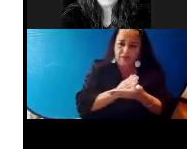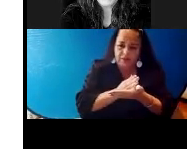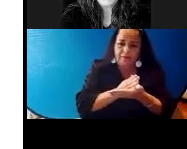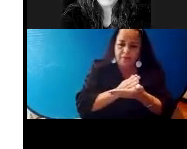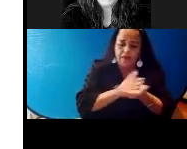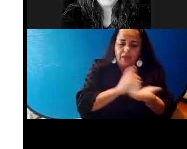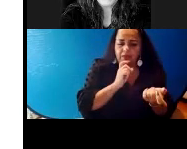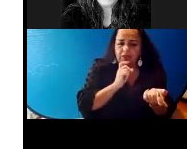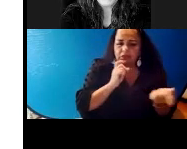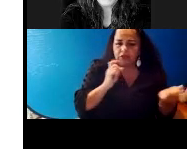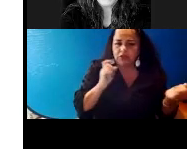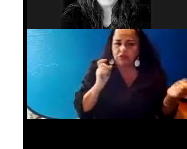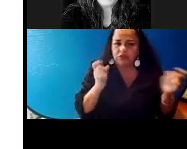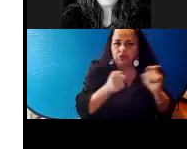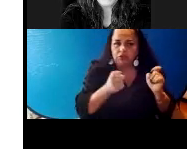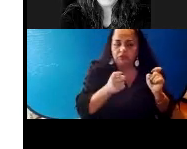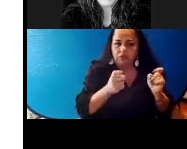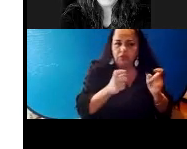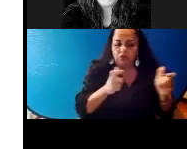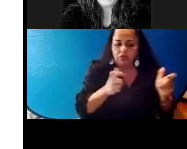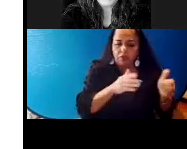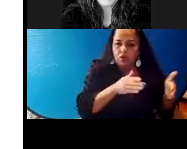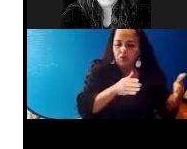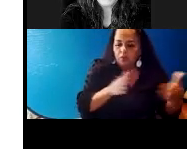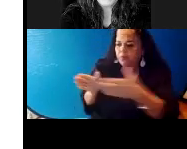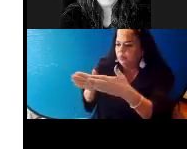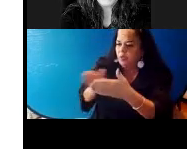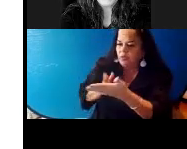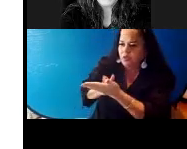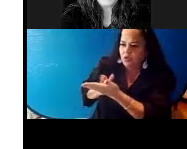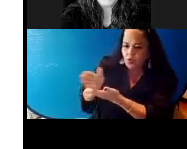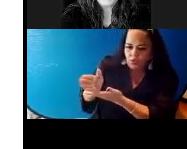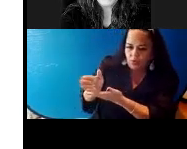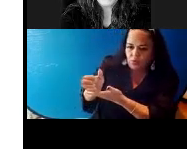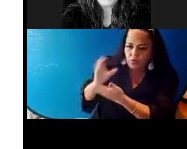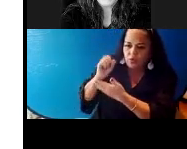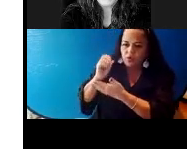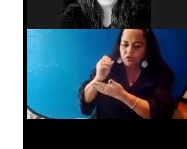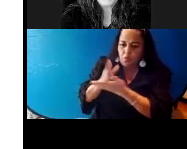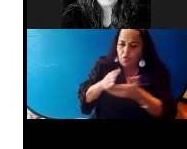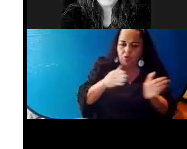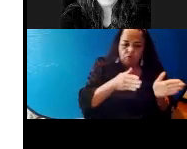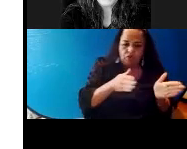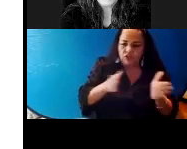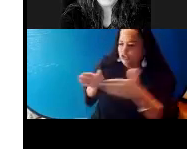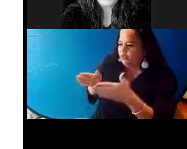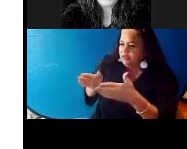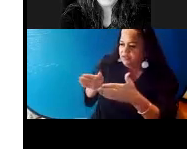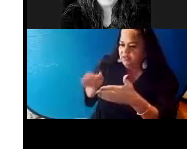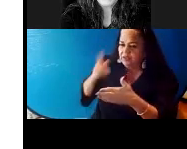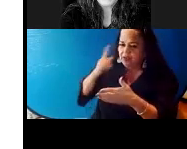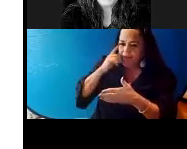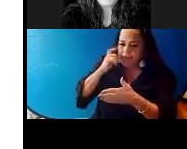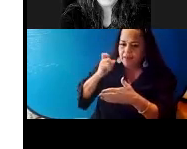shifts, these bigger institutional shifts that they are going through. But part of those shifts are caused because they're anchoring the work